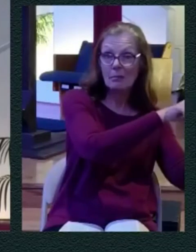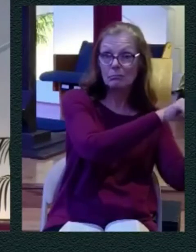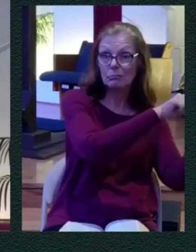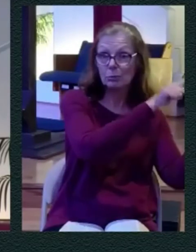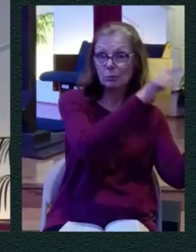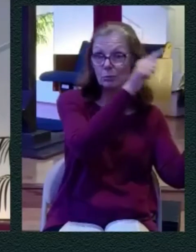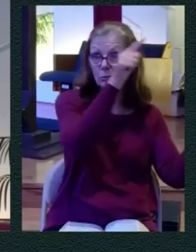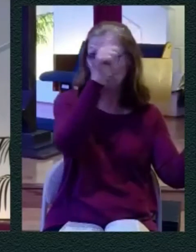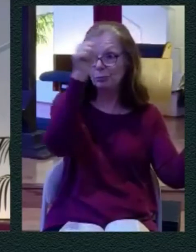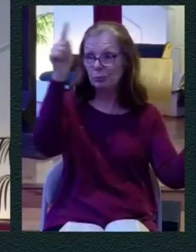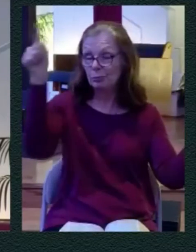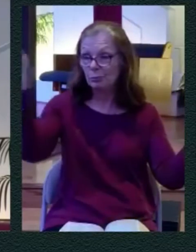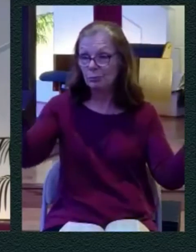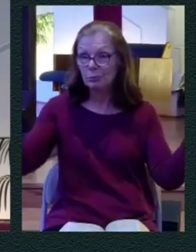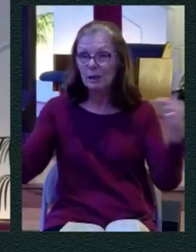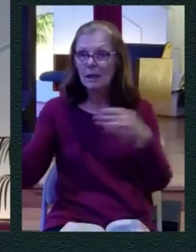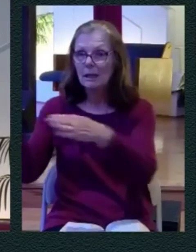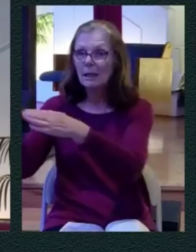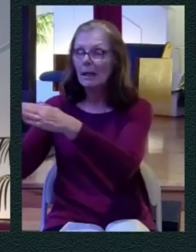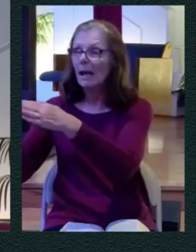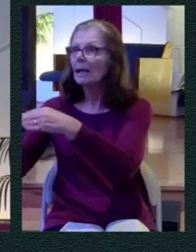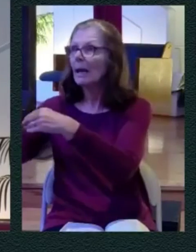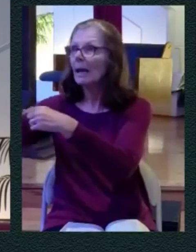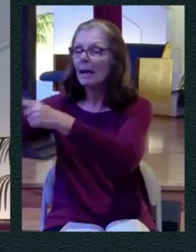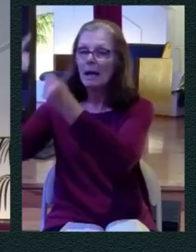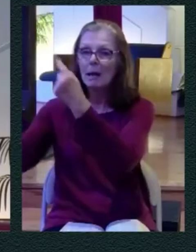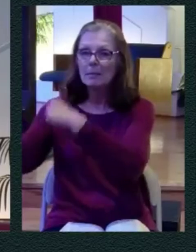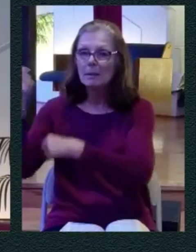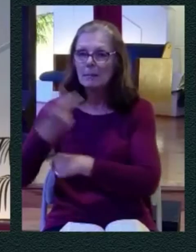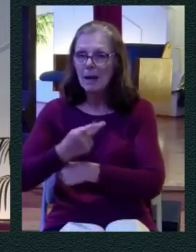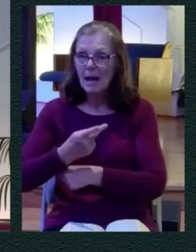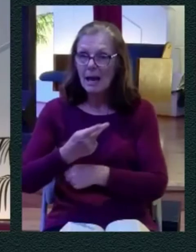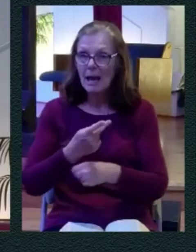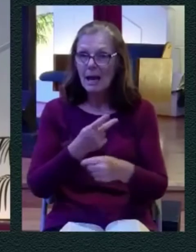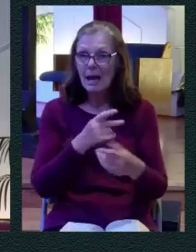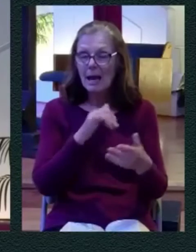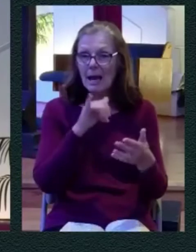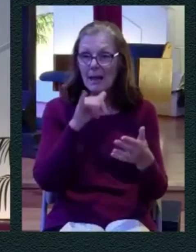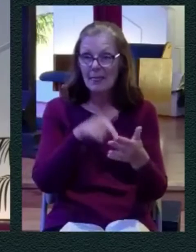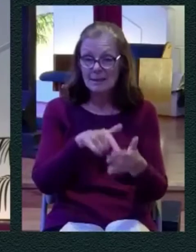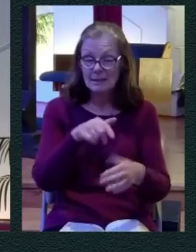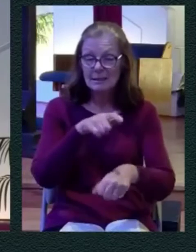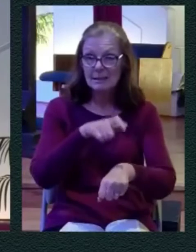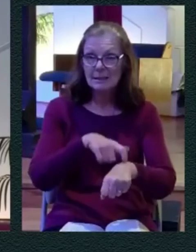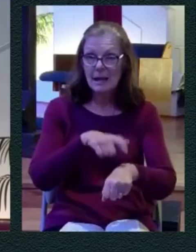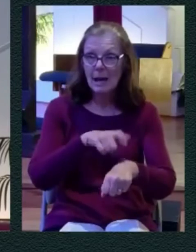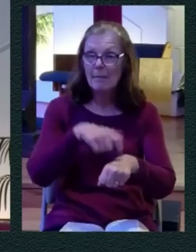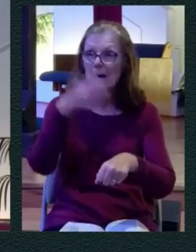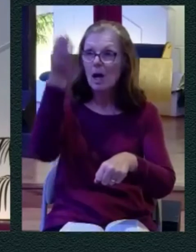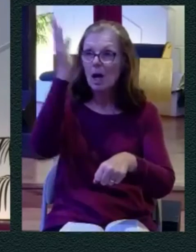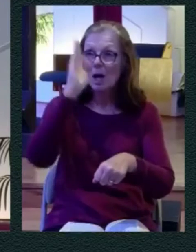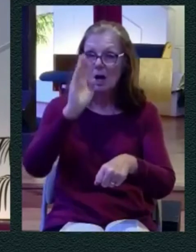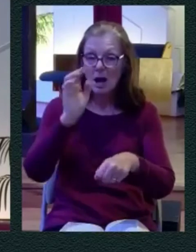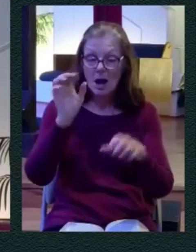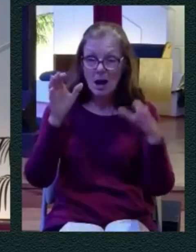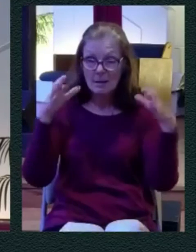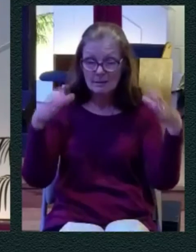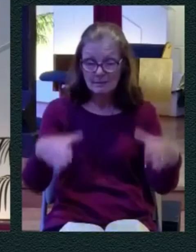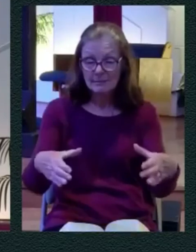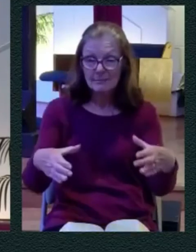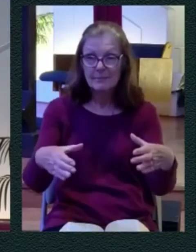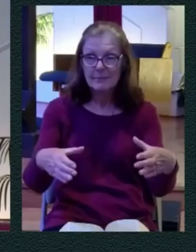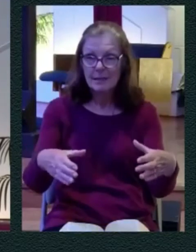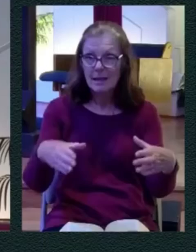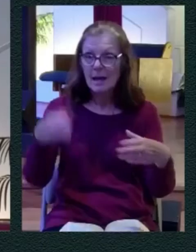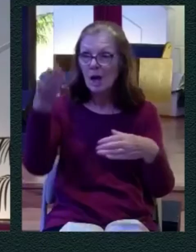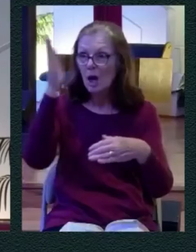age between the comings is an age marked by God's pursuit of man as seen